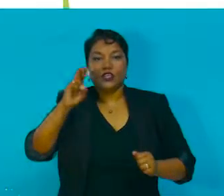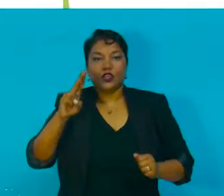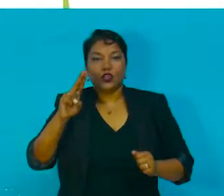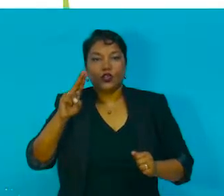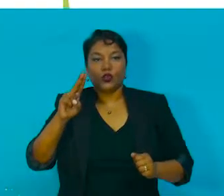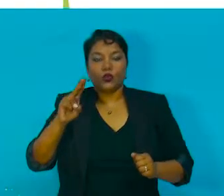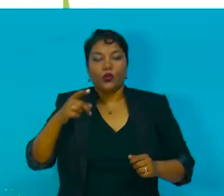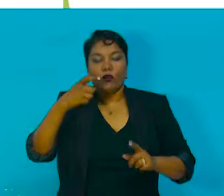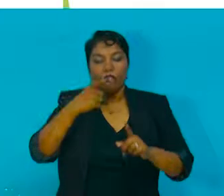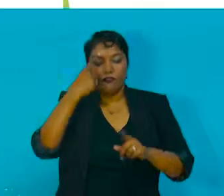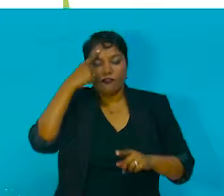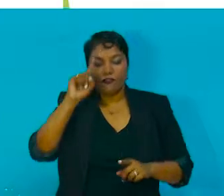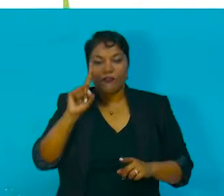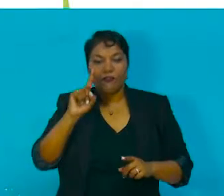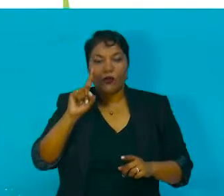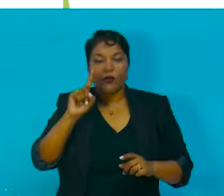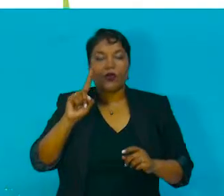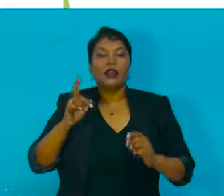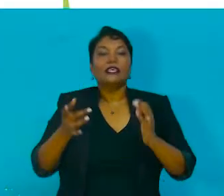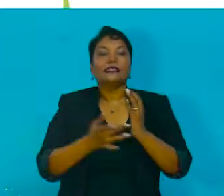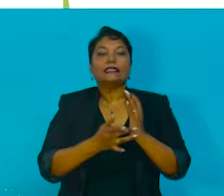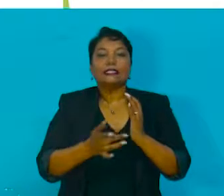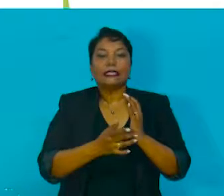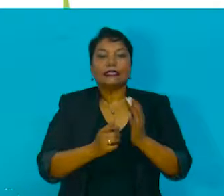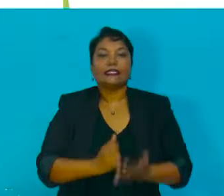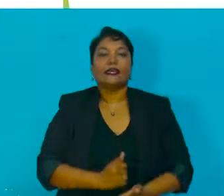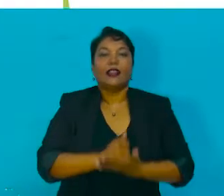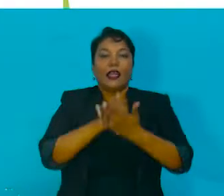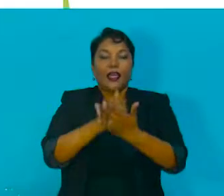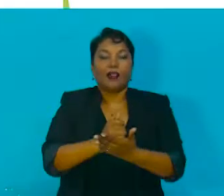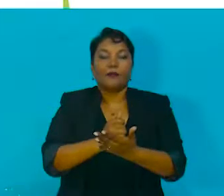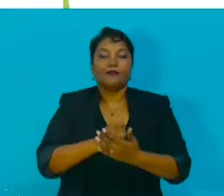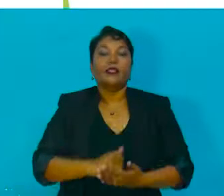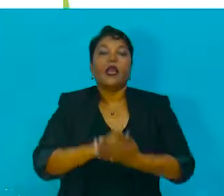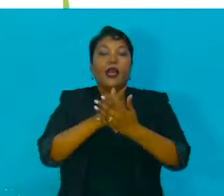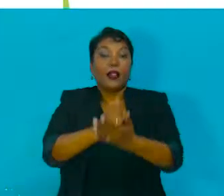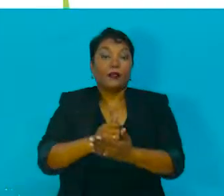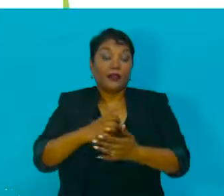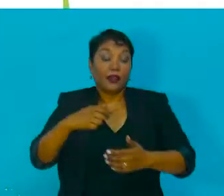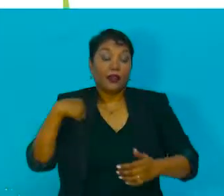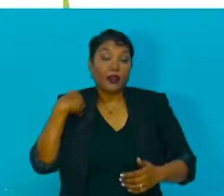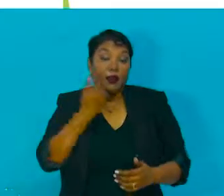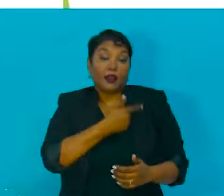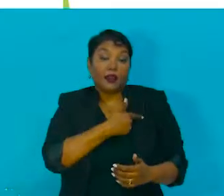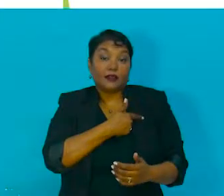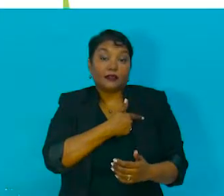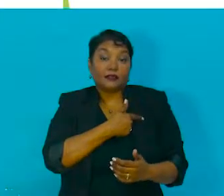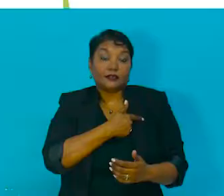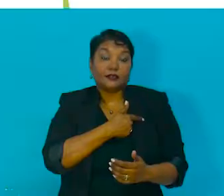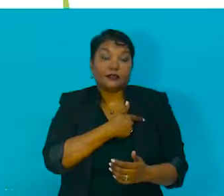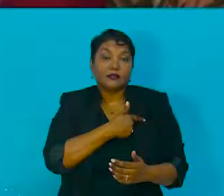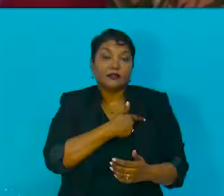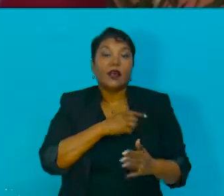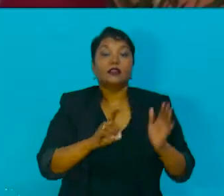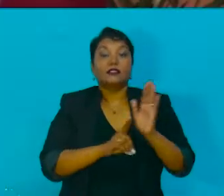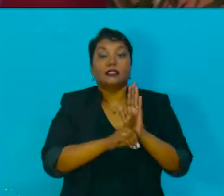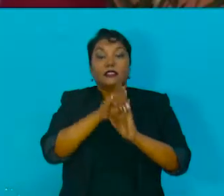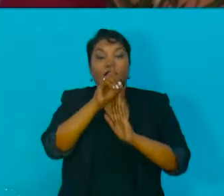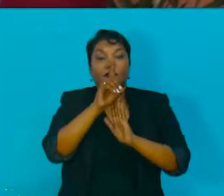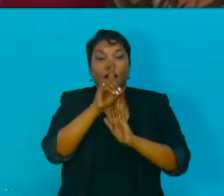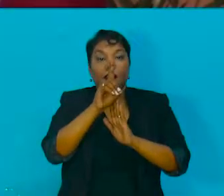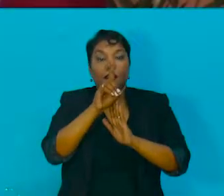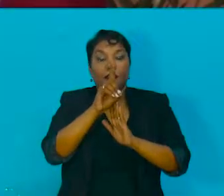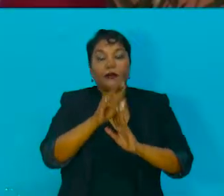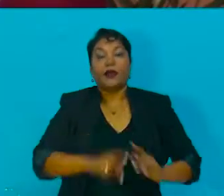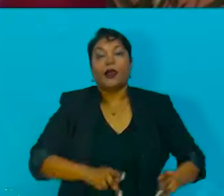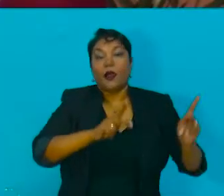with regard to this conference. We have been working with the EU. In fact, the EU is assisting us through what is known as a technical assistance